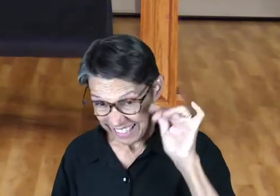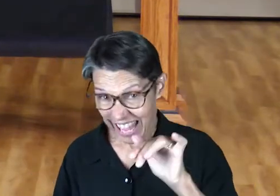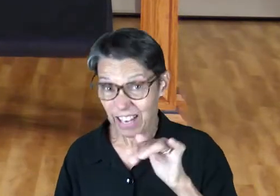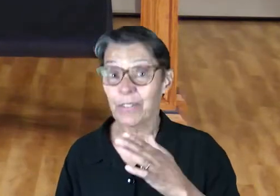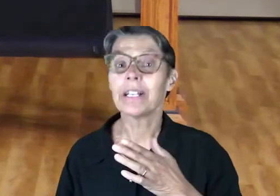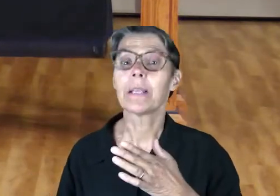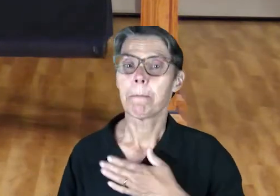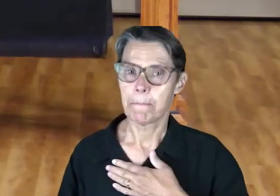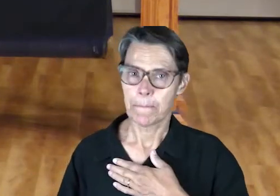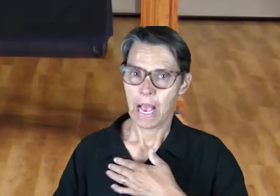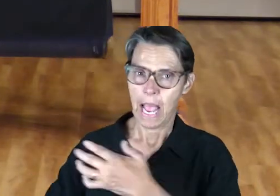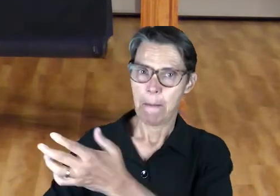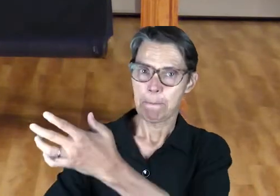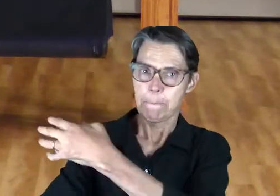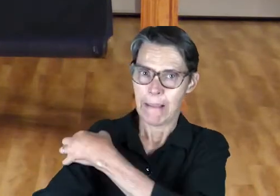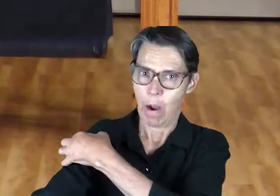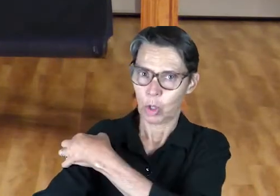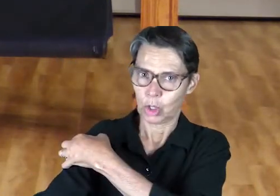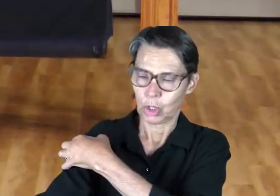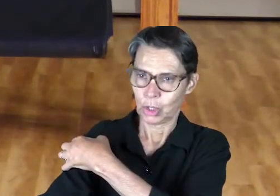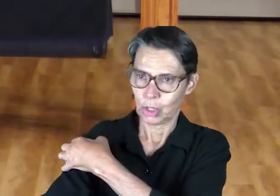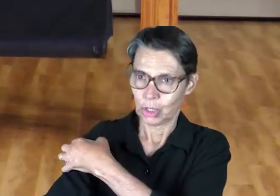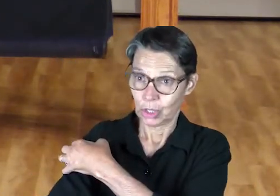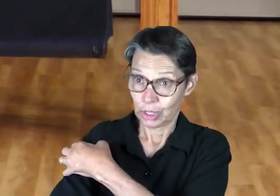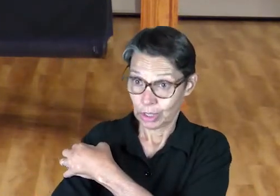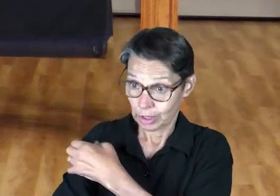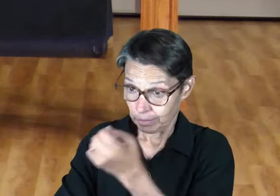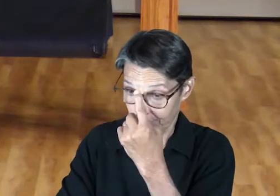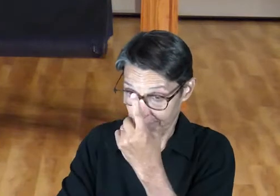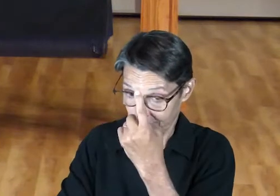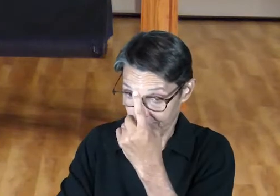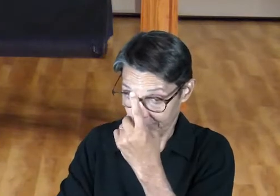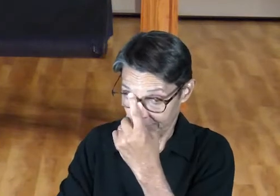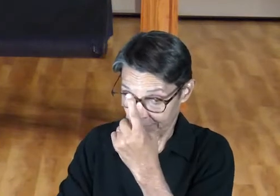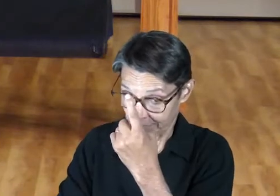God says, this is my power, Moses.